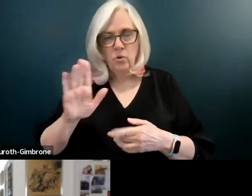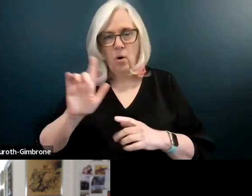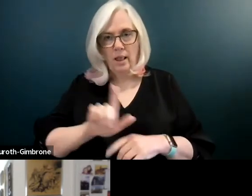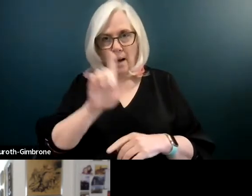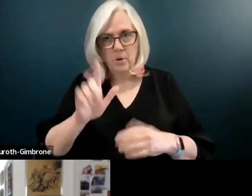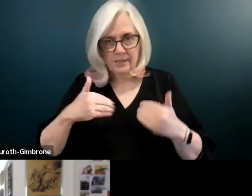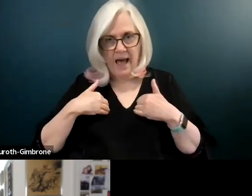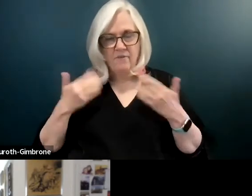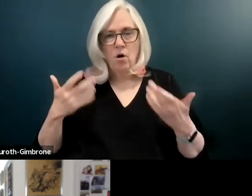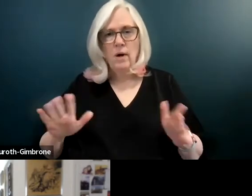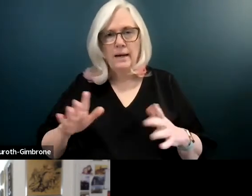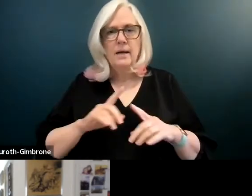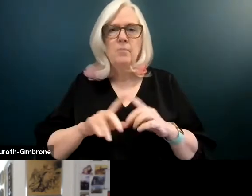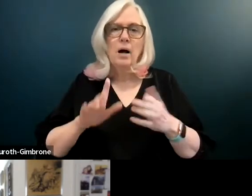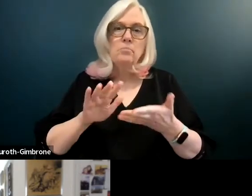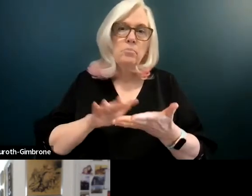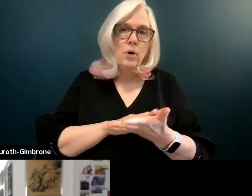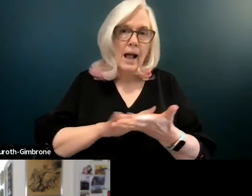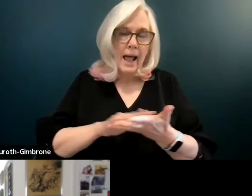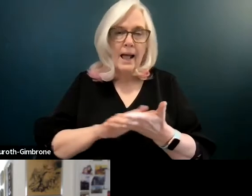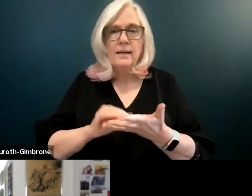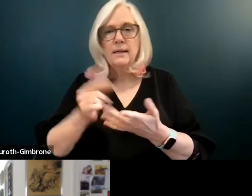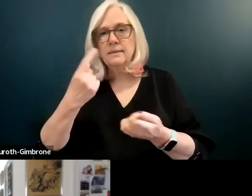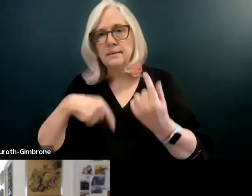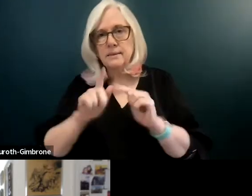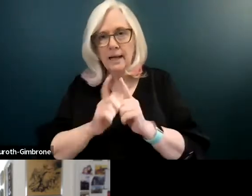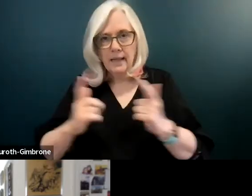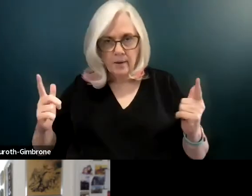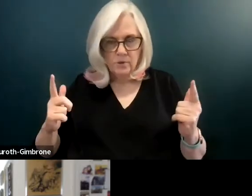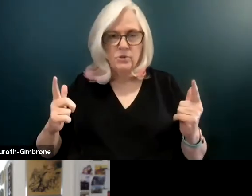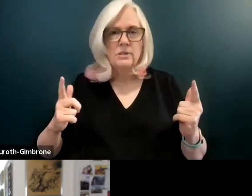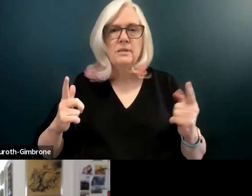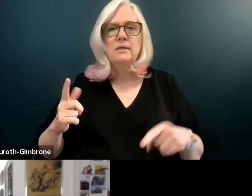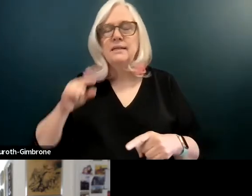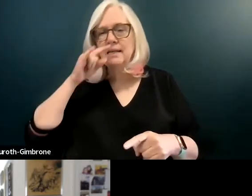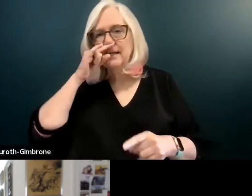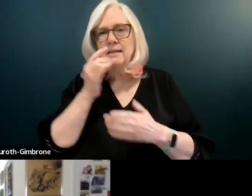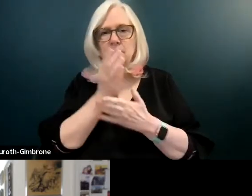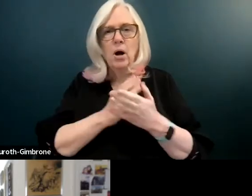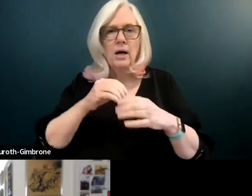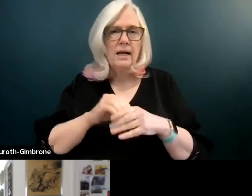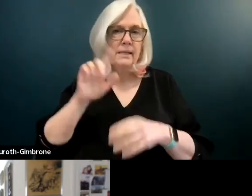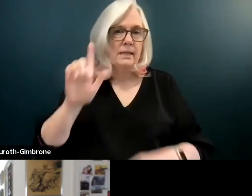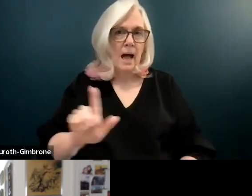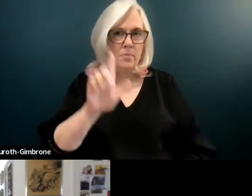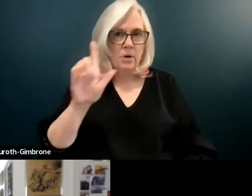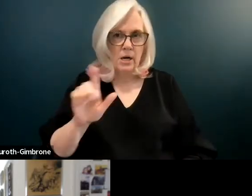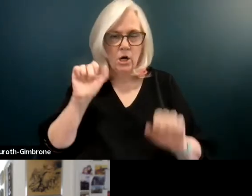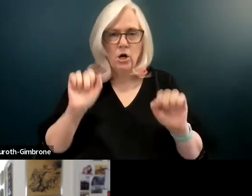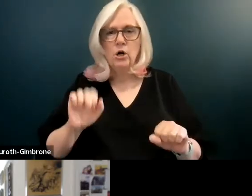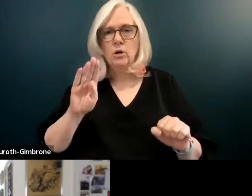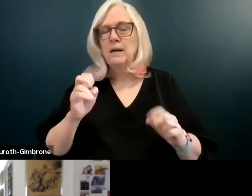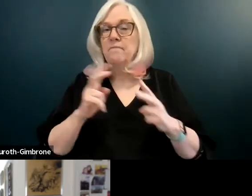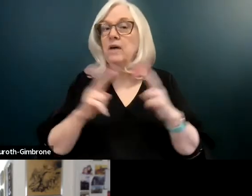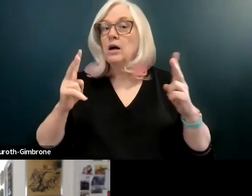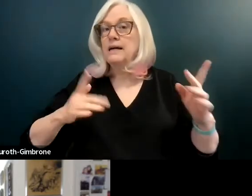issue of, Braille and sign language, like the kids section in the library, it could be really